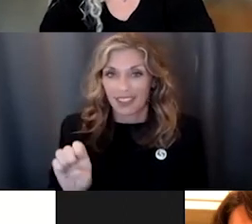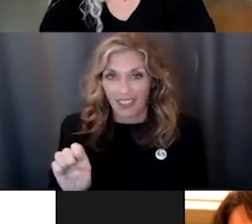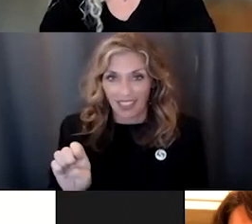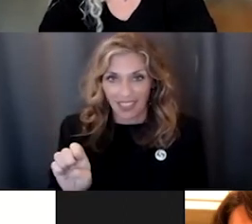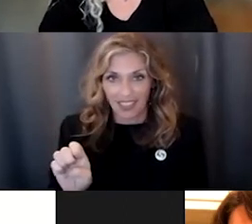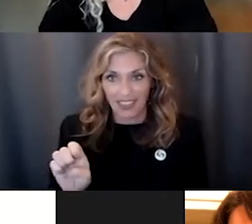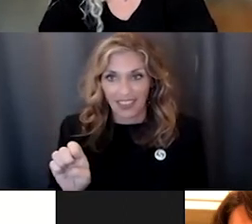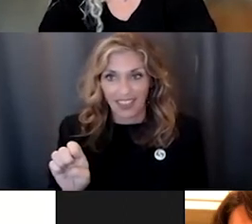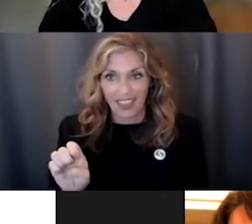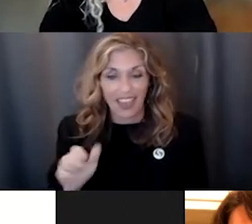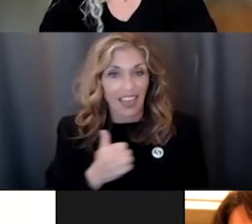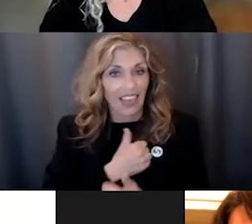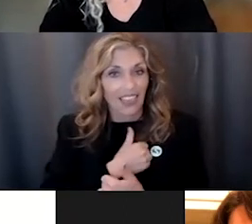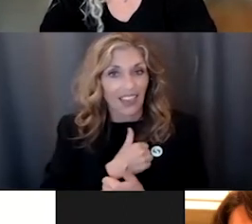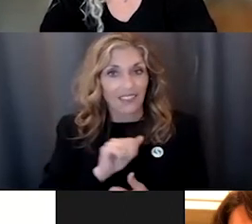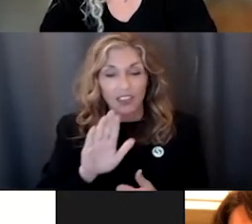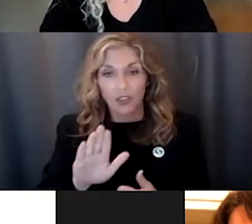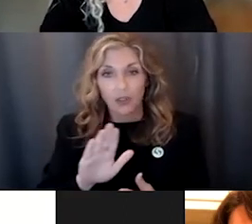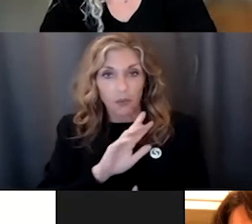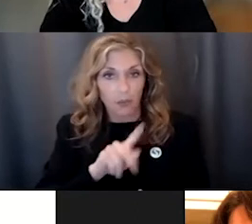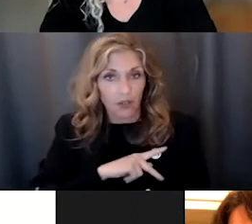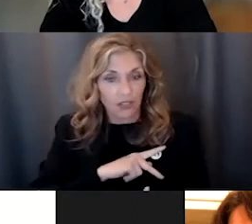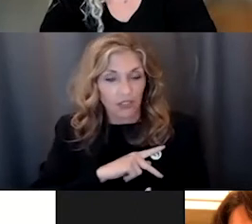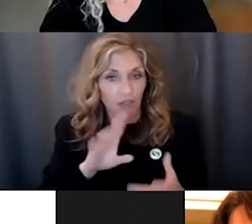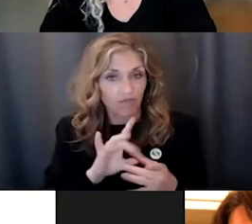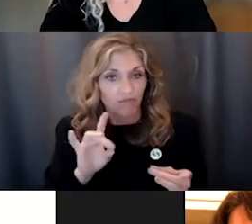I loved your personal account